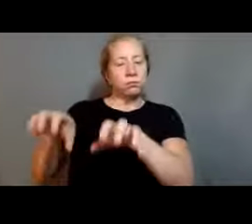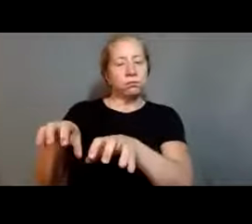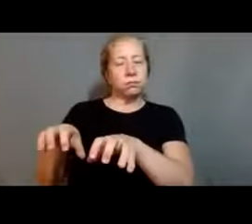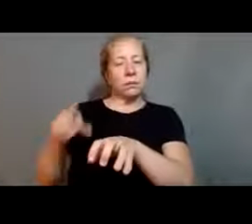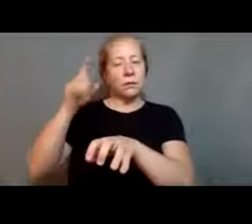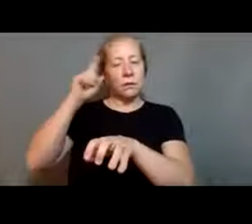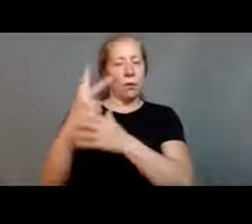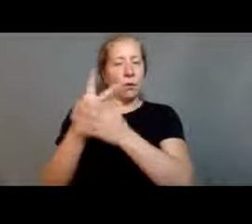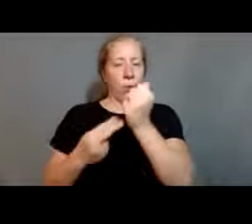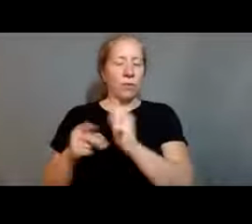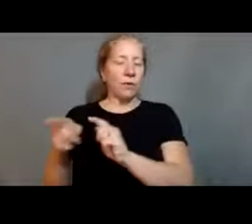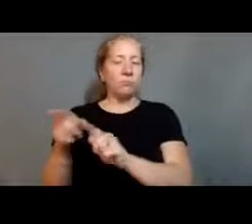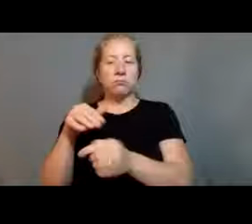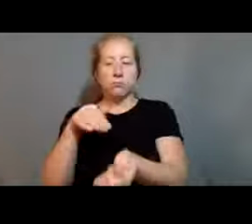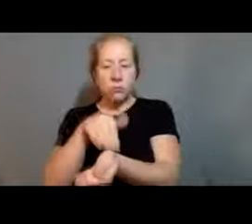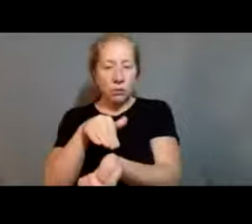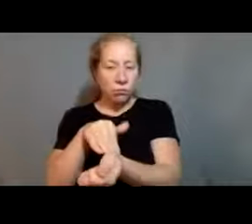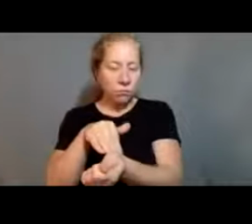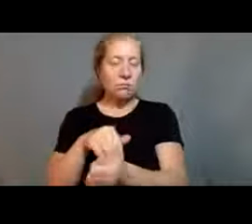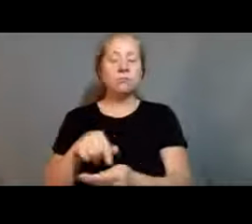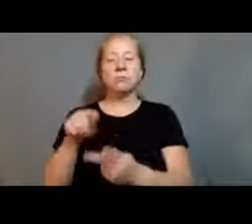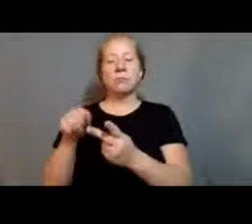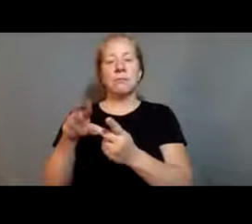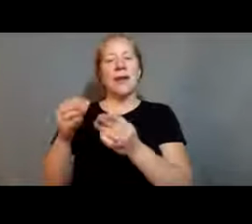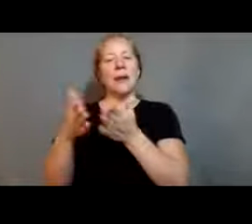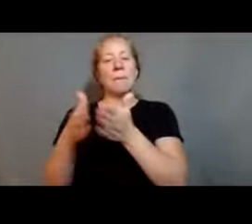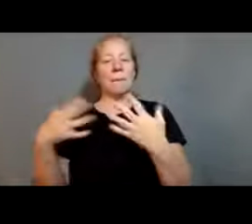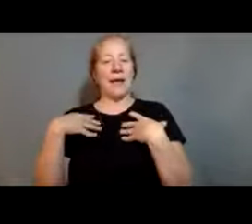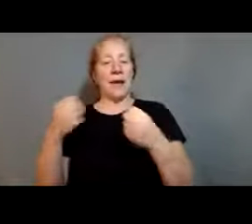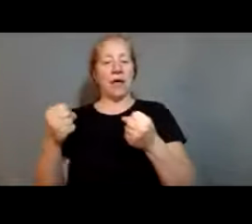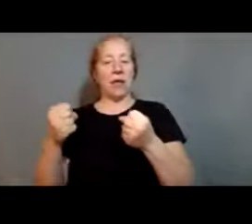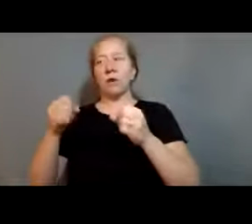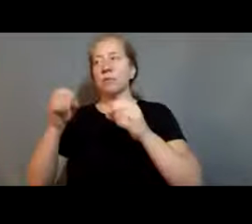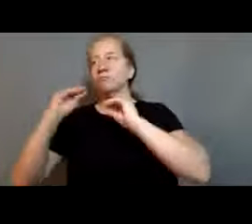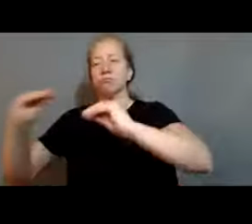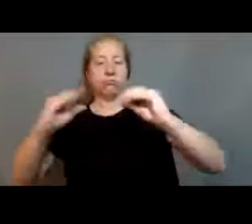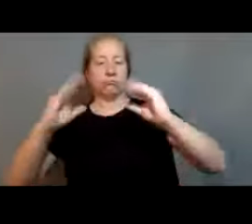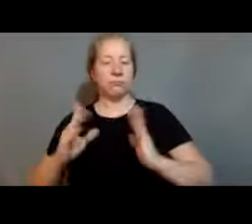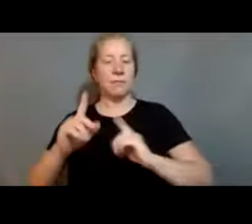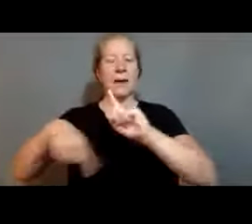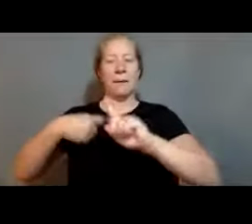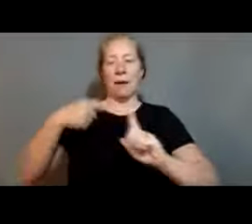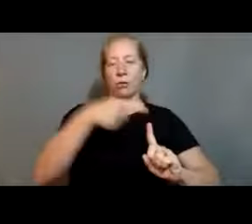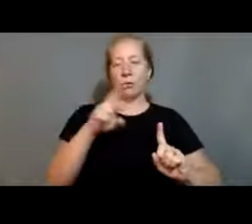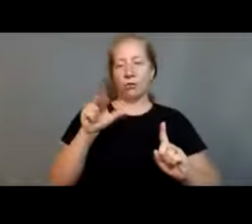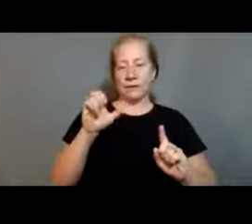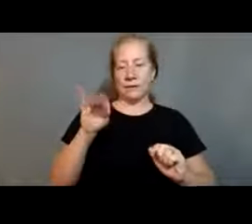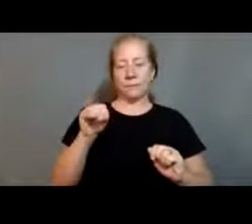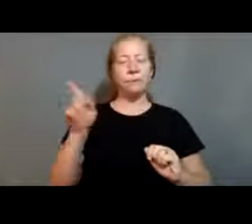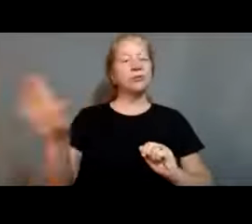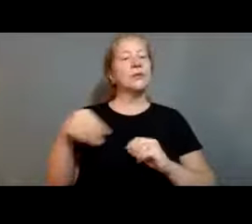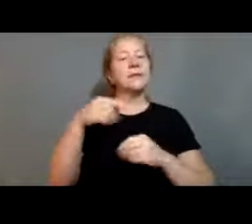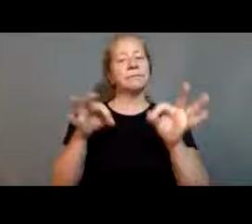both as a physician, but as well as a public health doctor addressing racism. So she defines racism